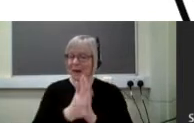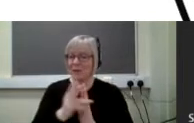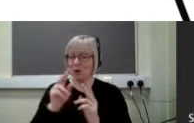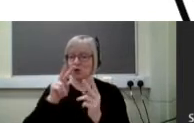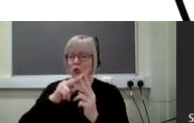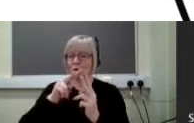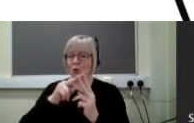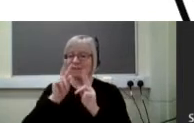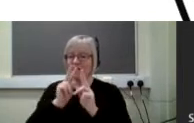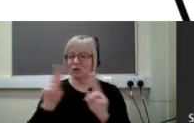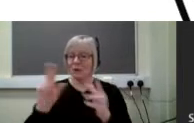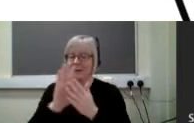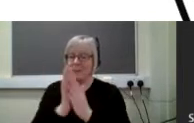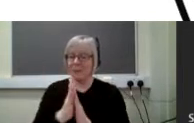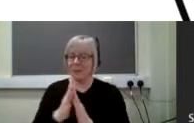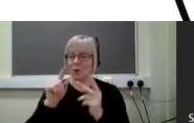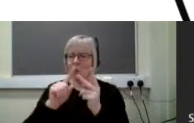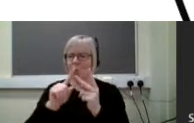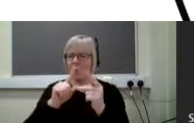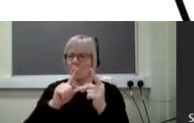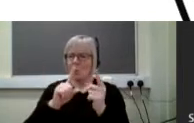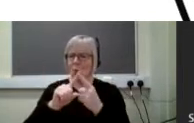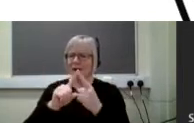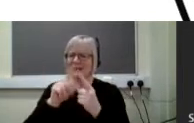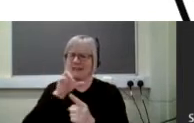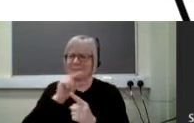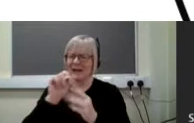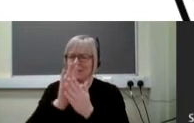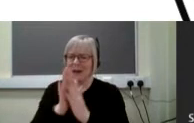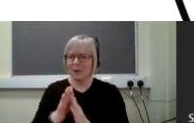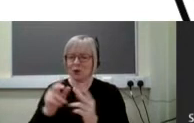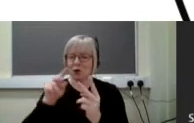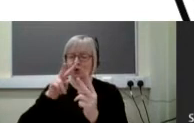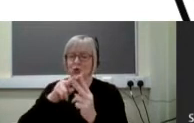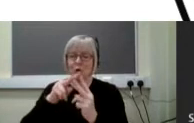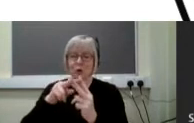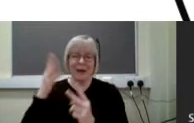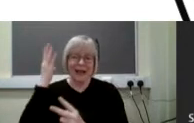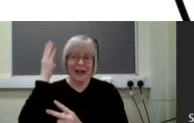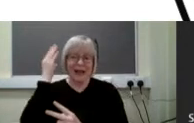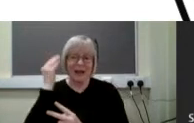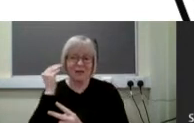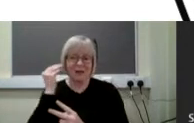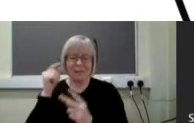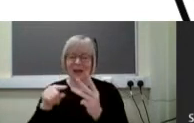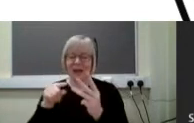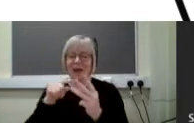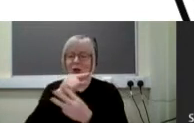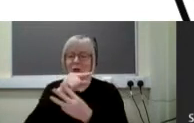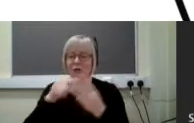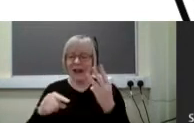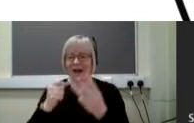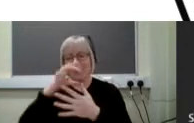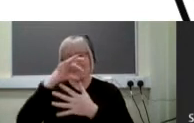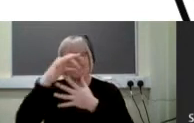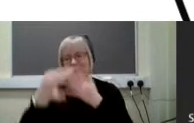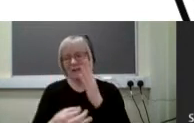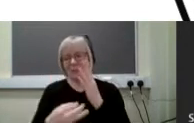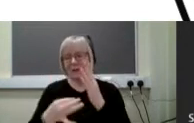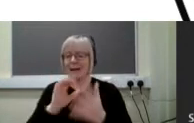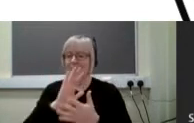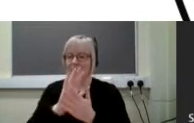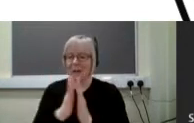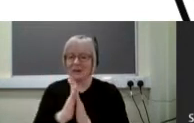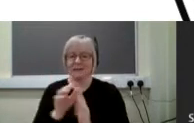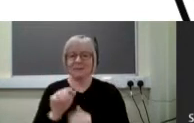impairments, 1 had a speaking impairment, 2 had hearing impairments, and 3 had multiple impairments. So 2 of those